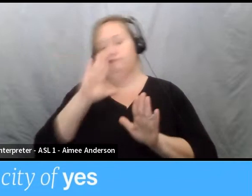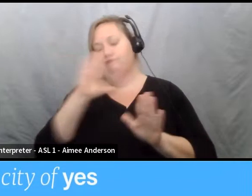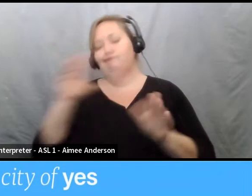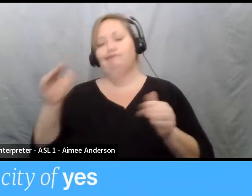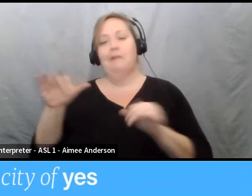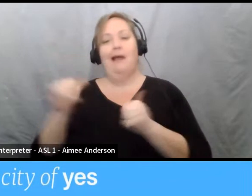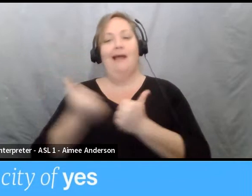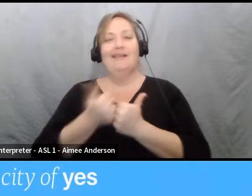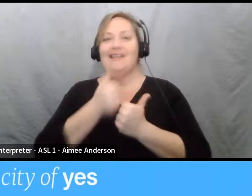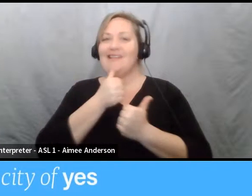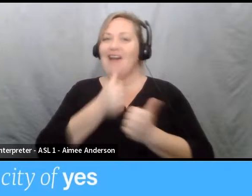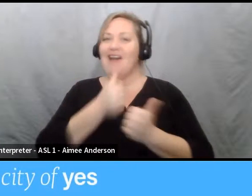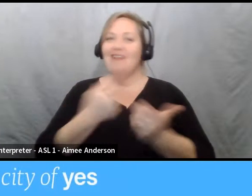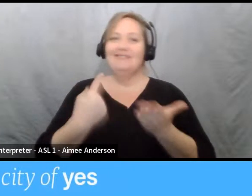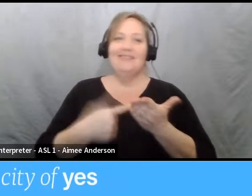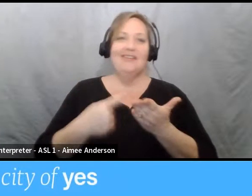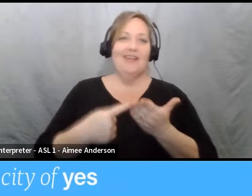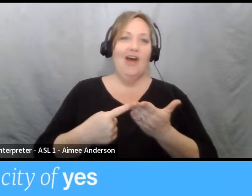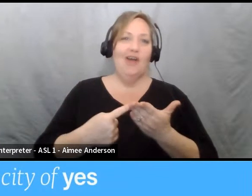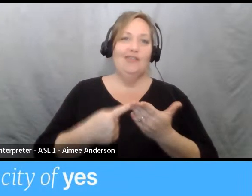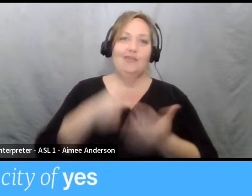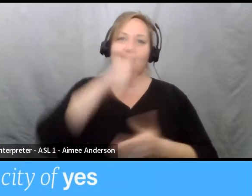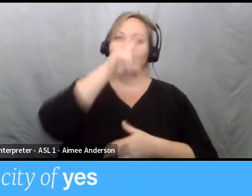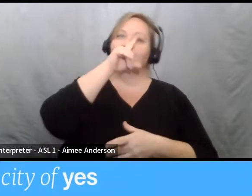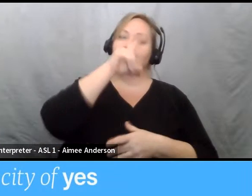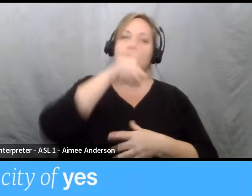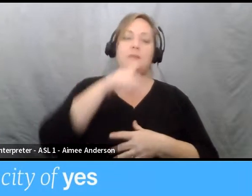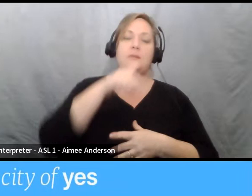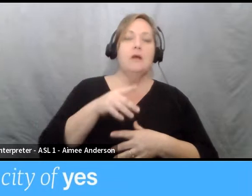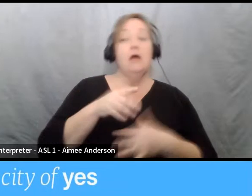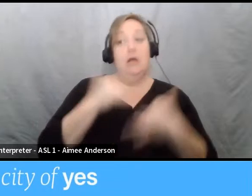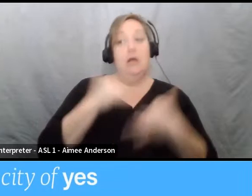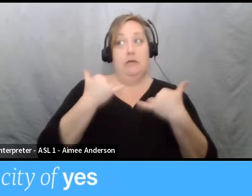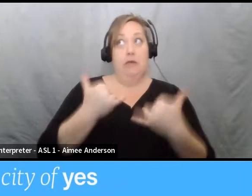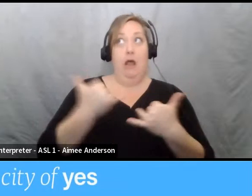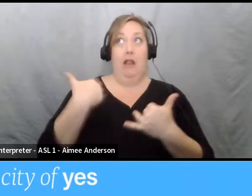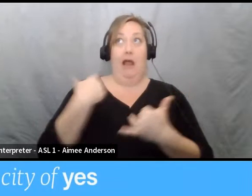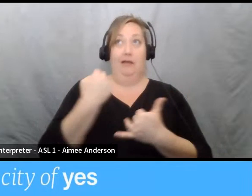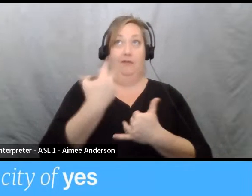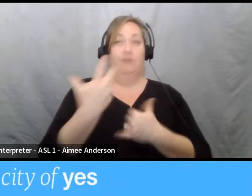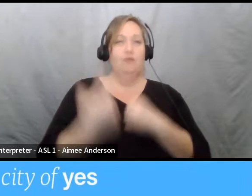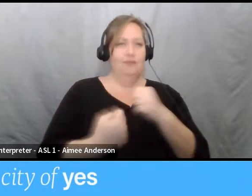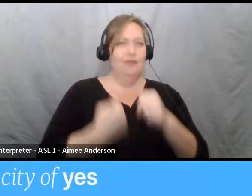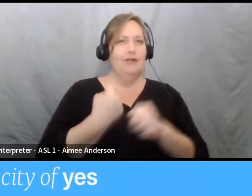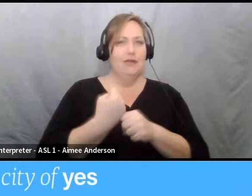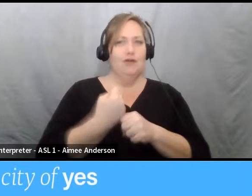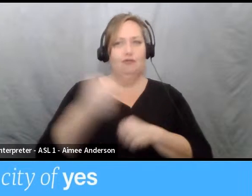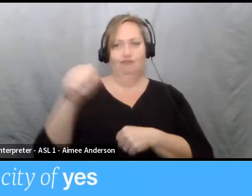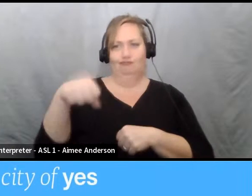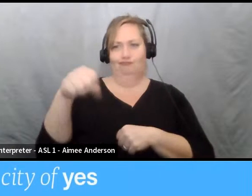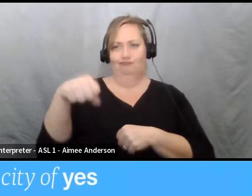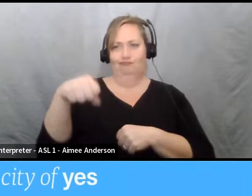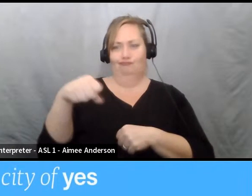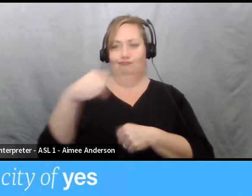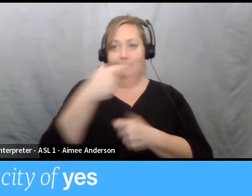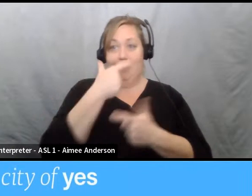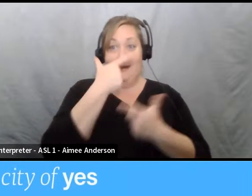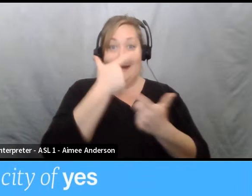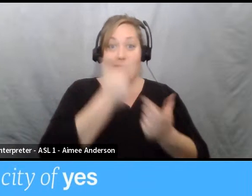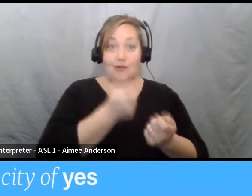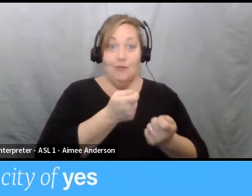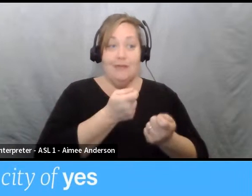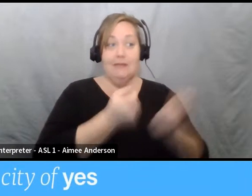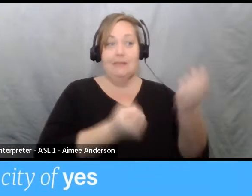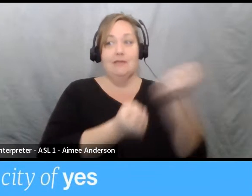It wasn't there. I can definitely say that especially within the last few years, the interest in